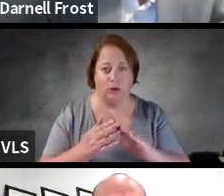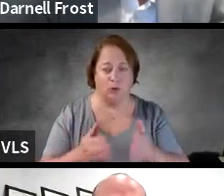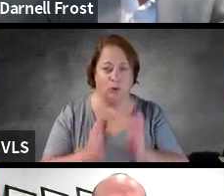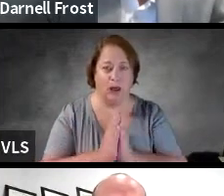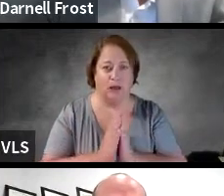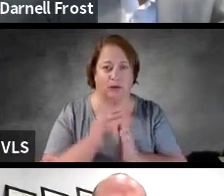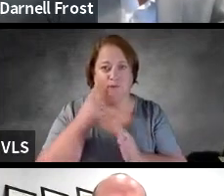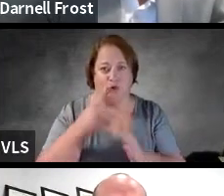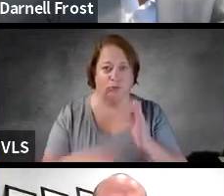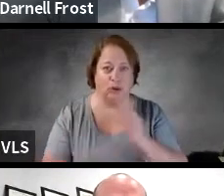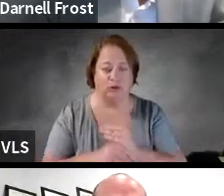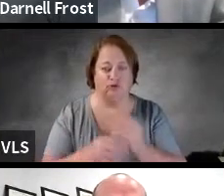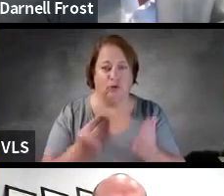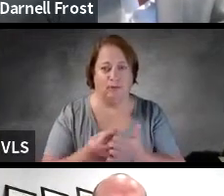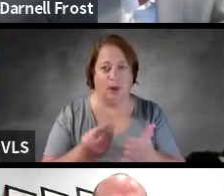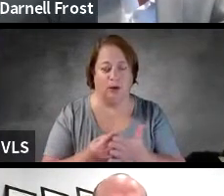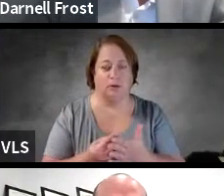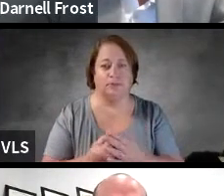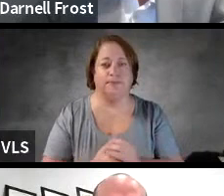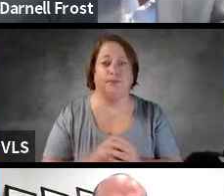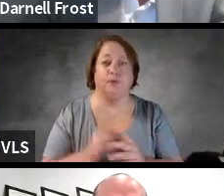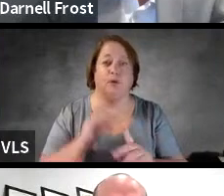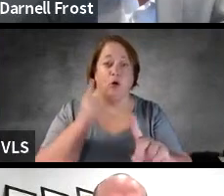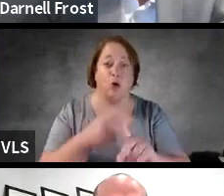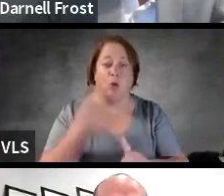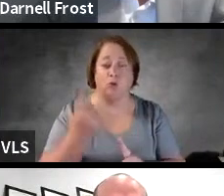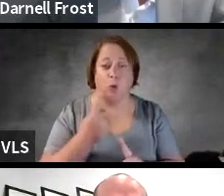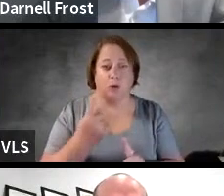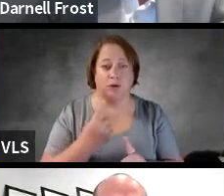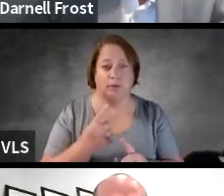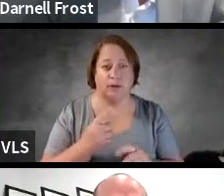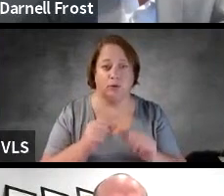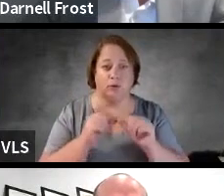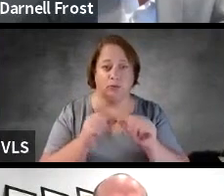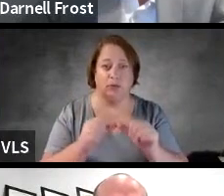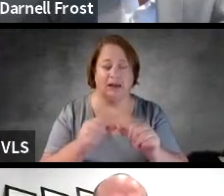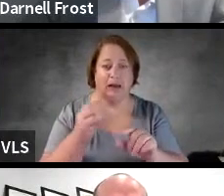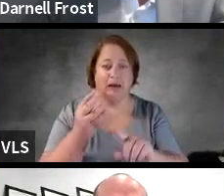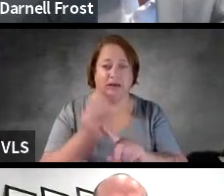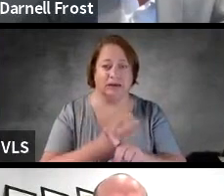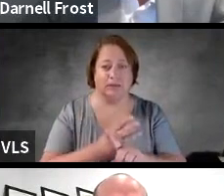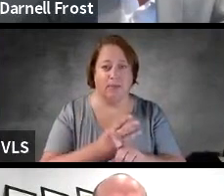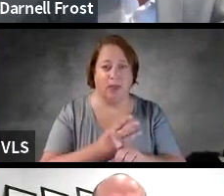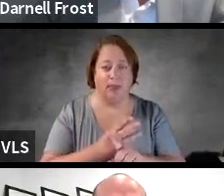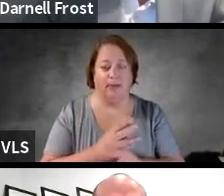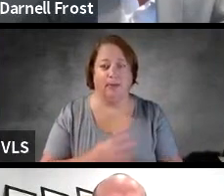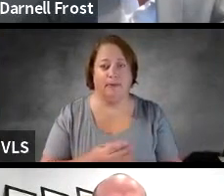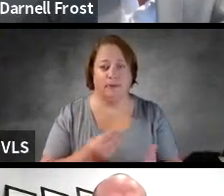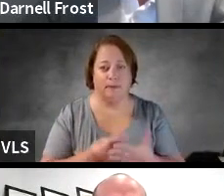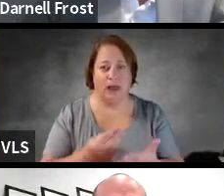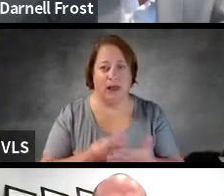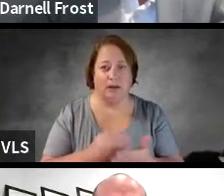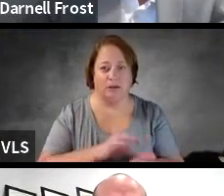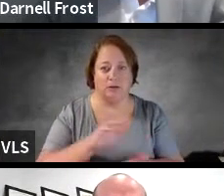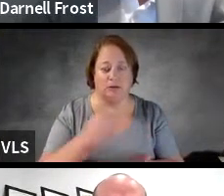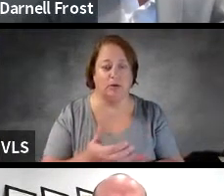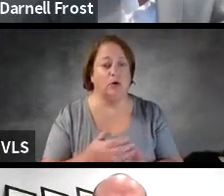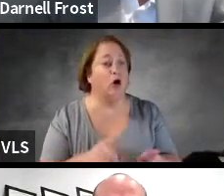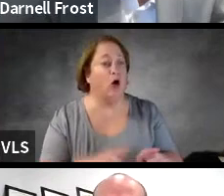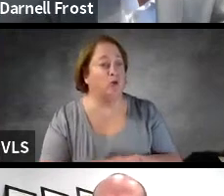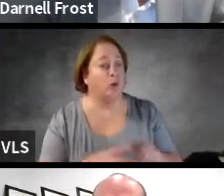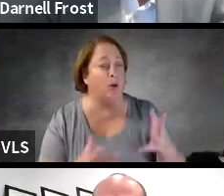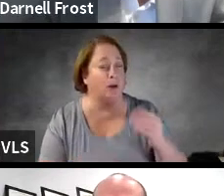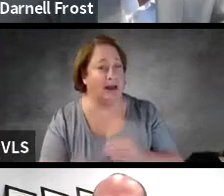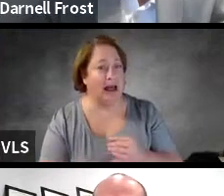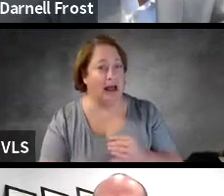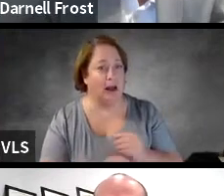for additional funds. And our goal is to always maintain a 6 month balance. Dr. Cuneo, also I'd like to add